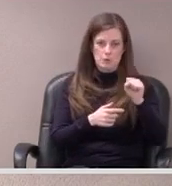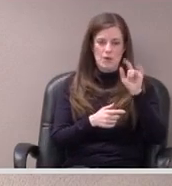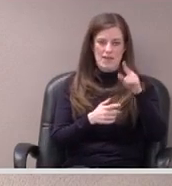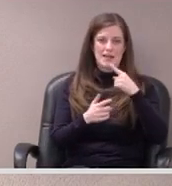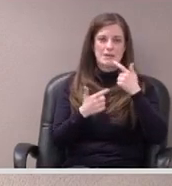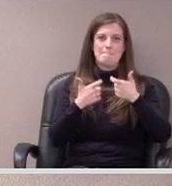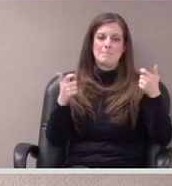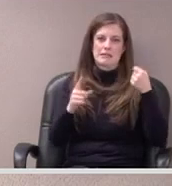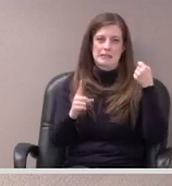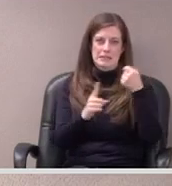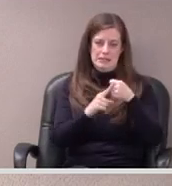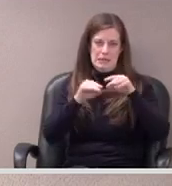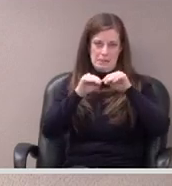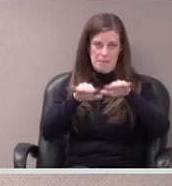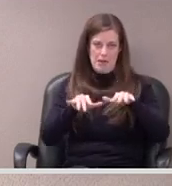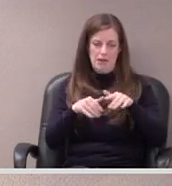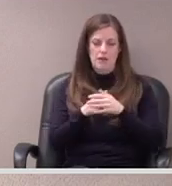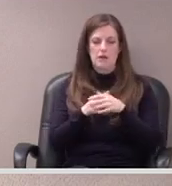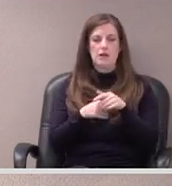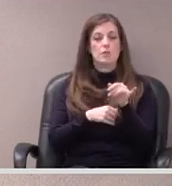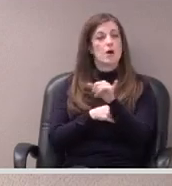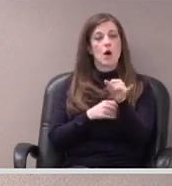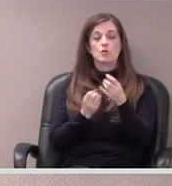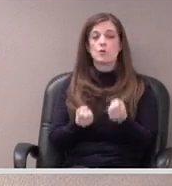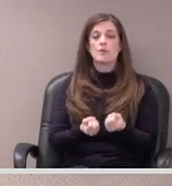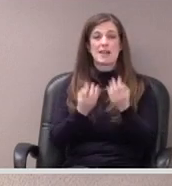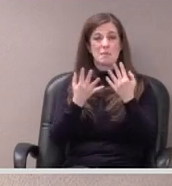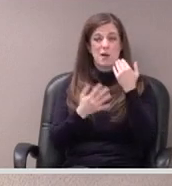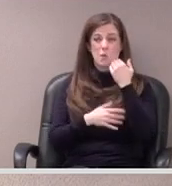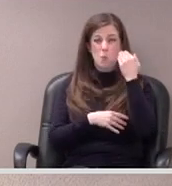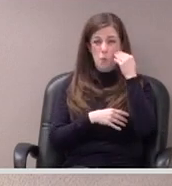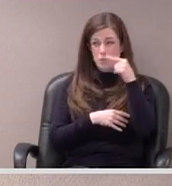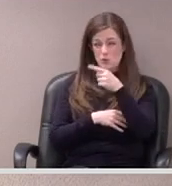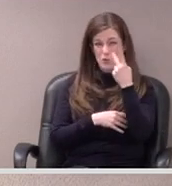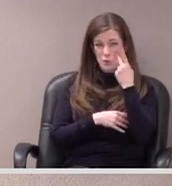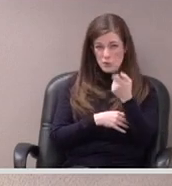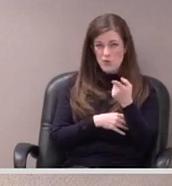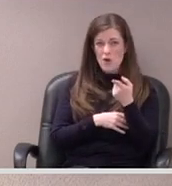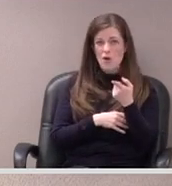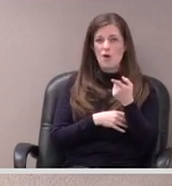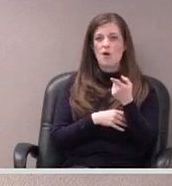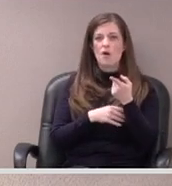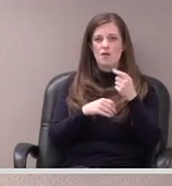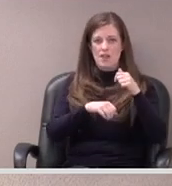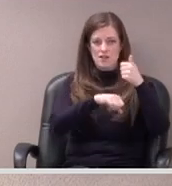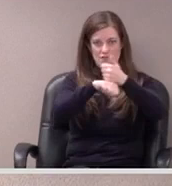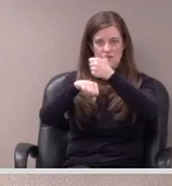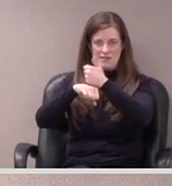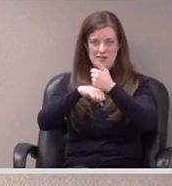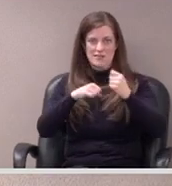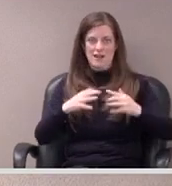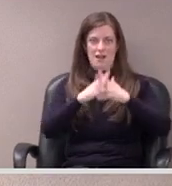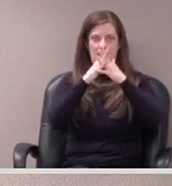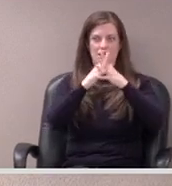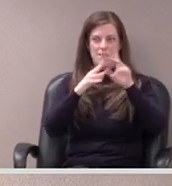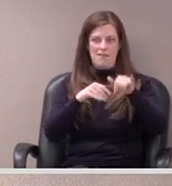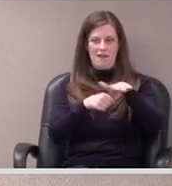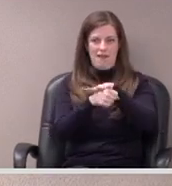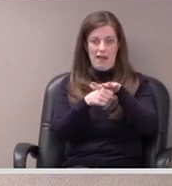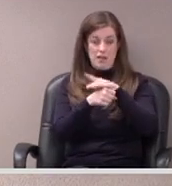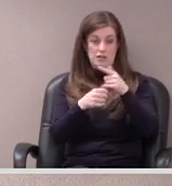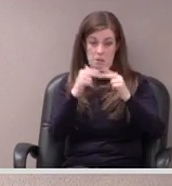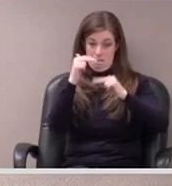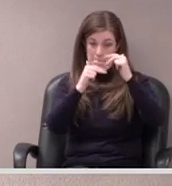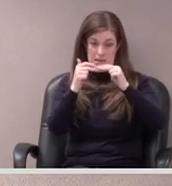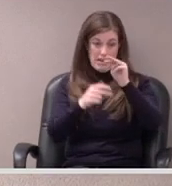impact. But also the amount of homes, as you saw, that are going up in that area. So I think building a middle school